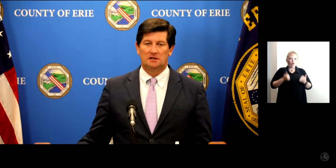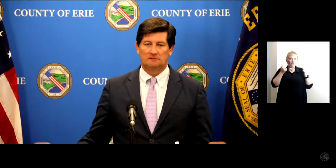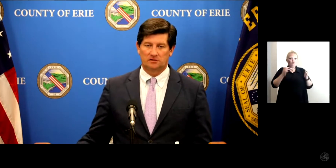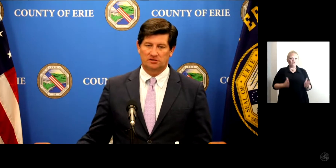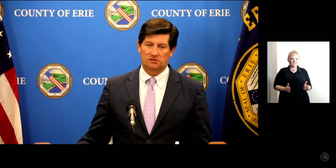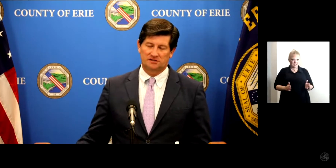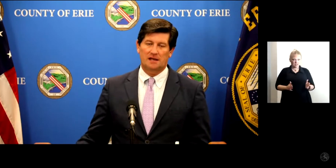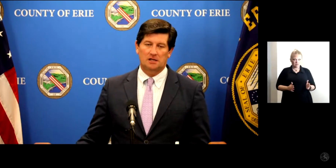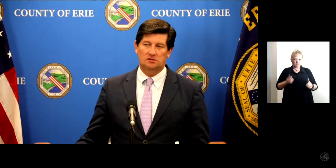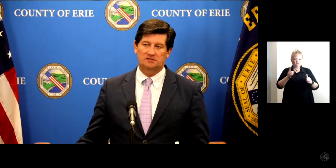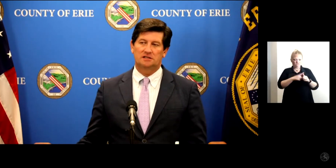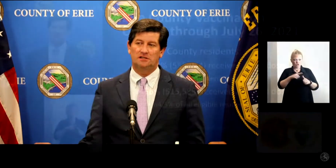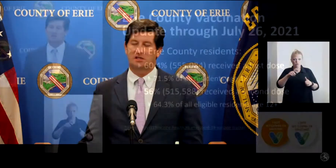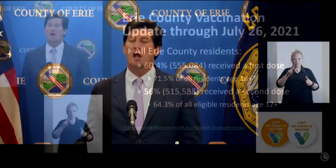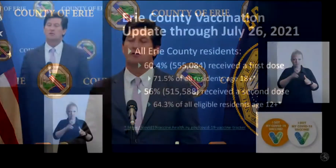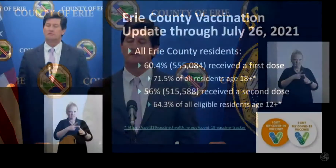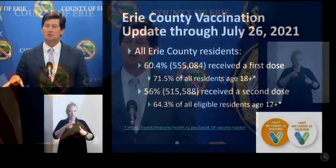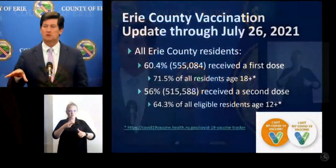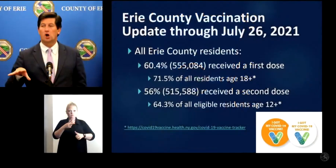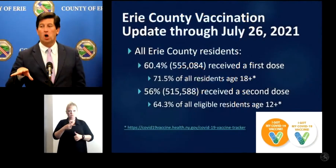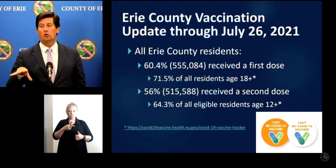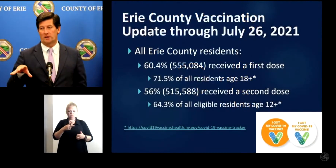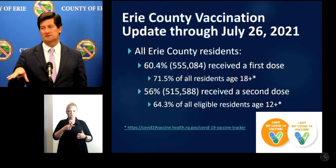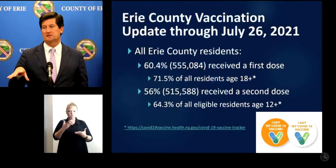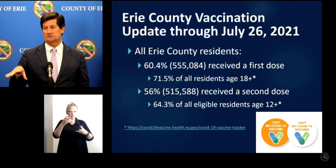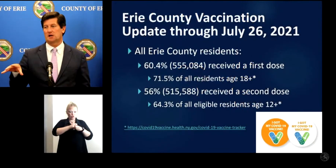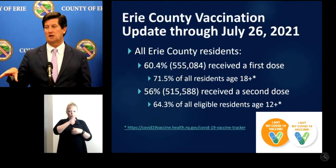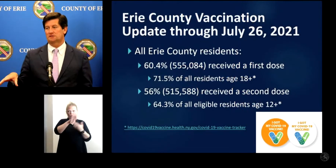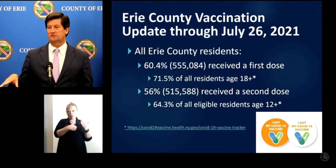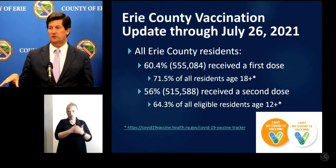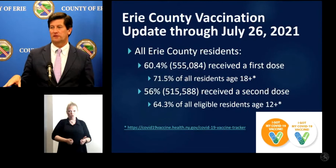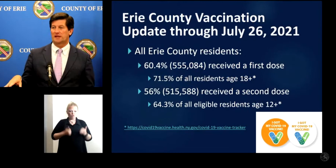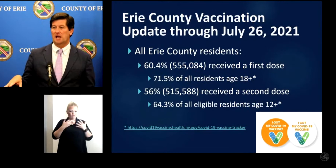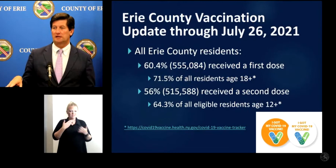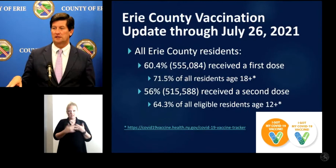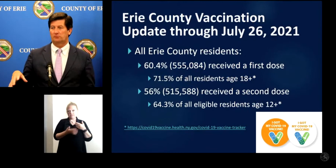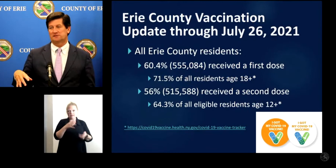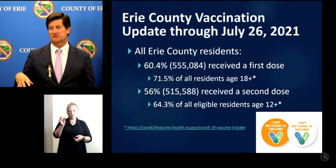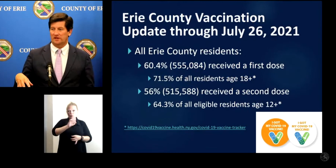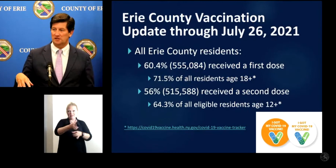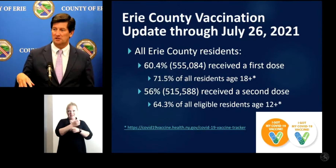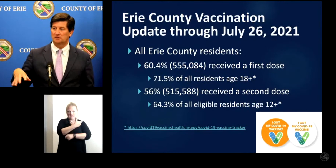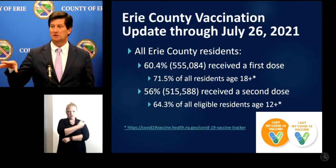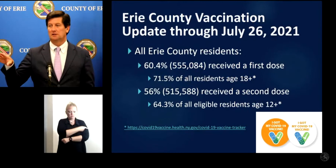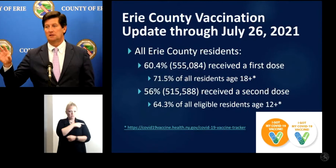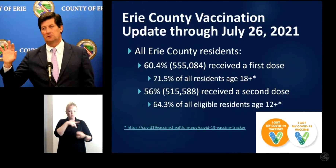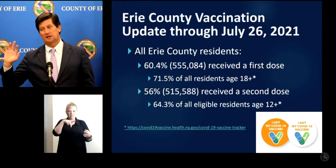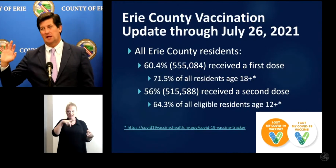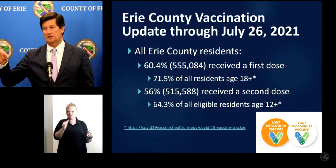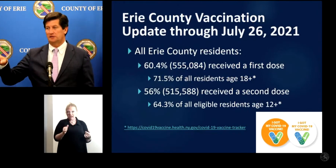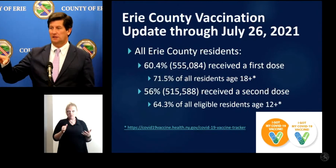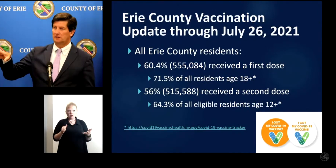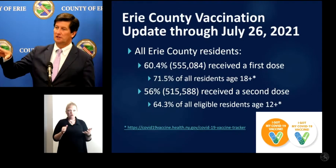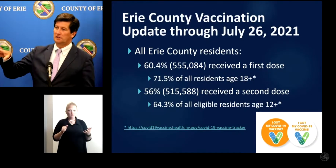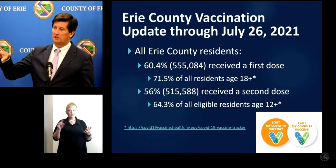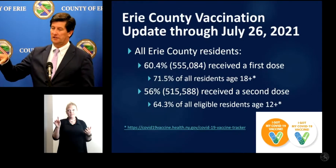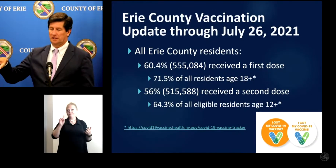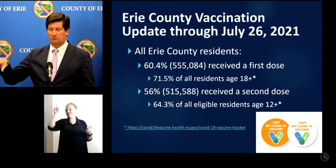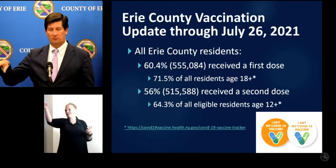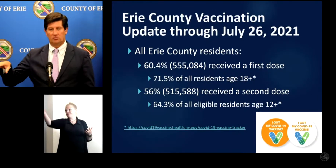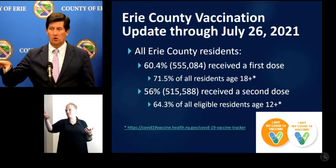vaccination, first dose, second dose, it is accounted for all residents regardless of whether they got it in Pennsylvania, they got it